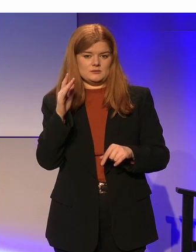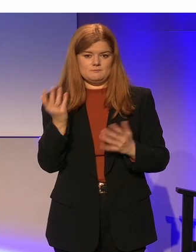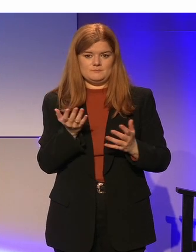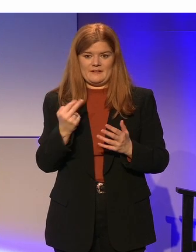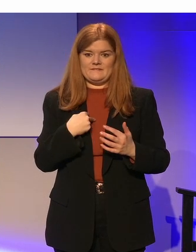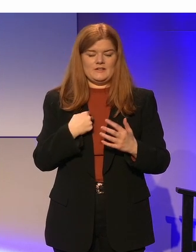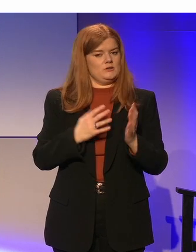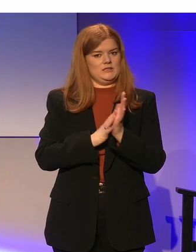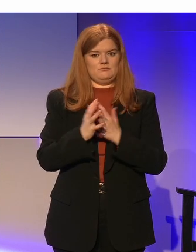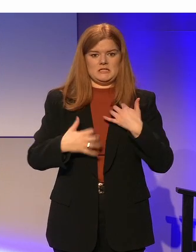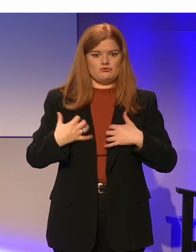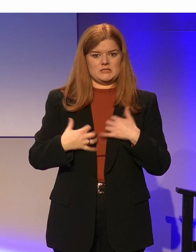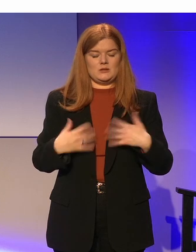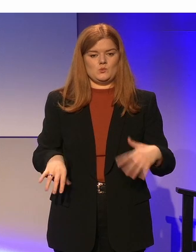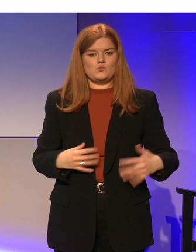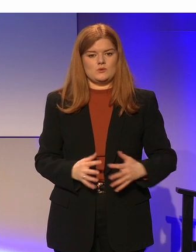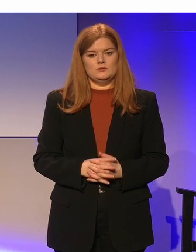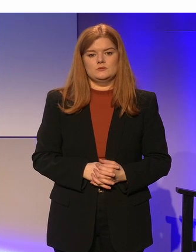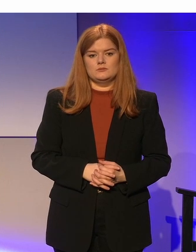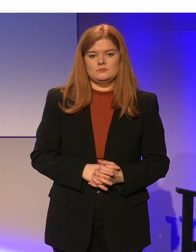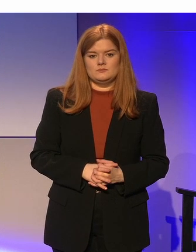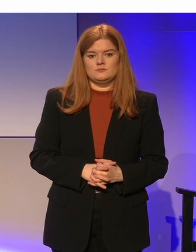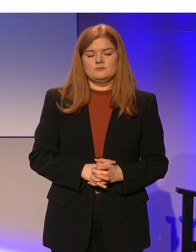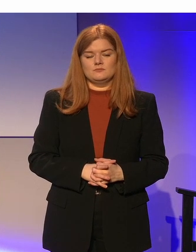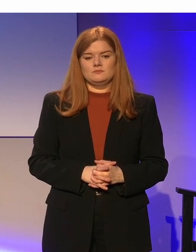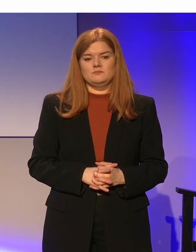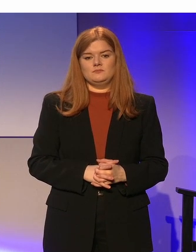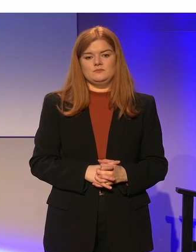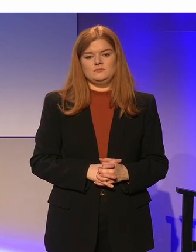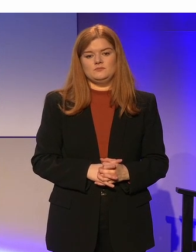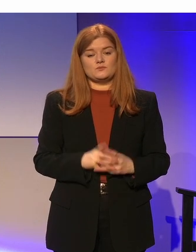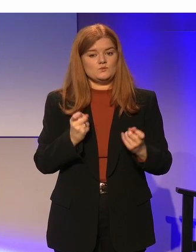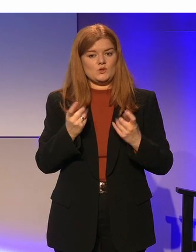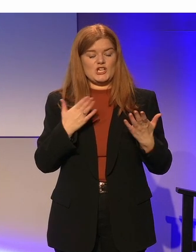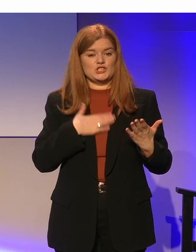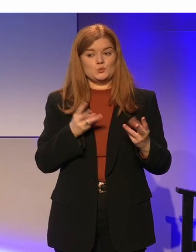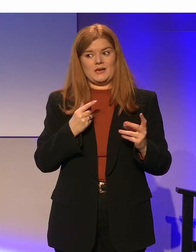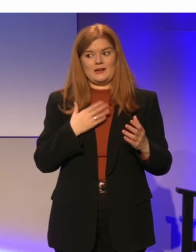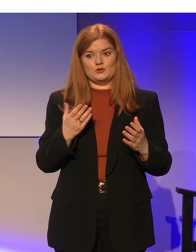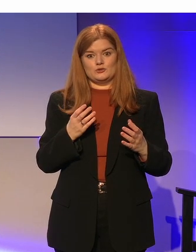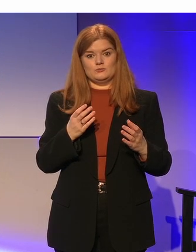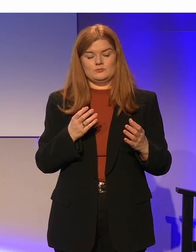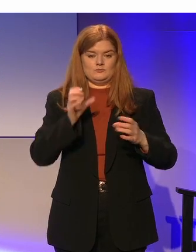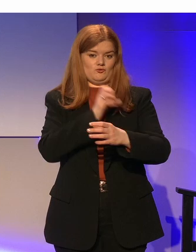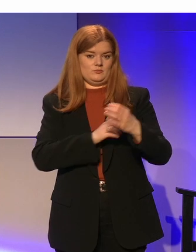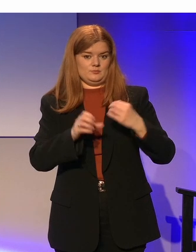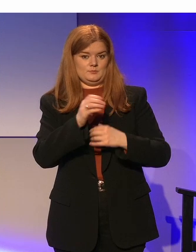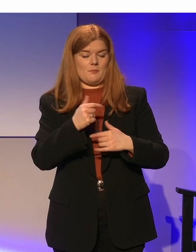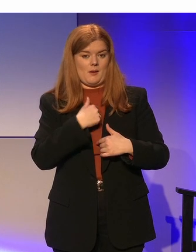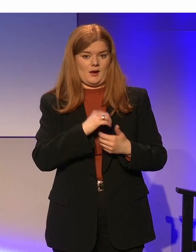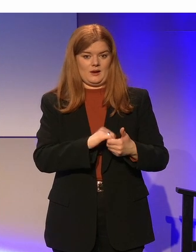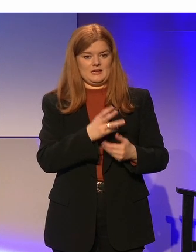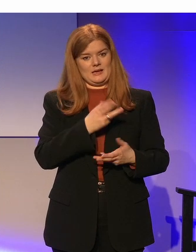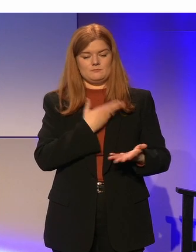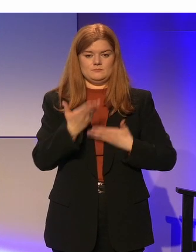be very stimulating and exciting too. So I'll just step aside so my colleague Lisha